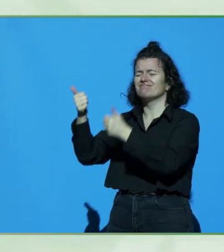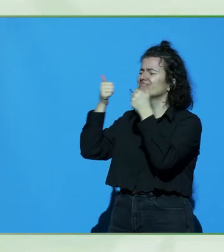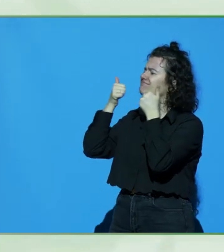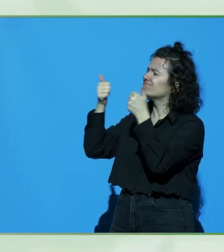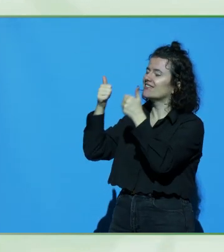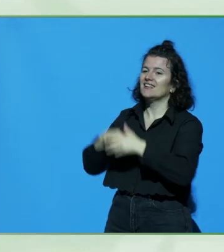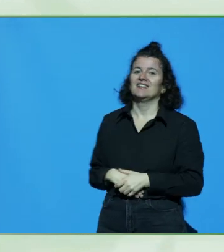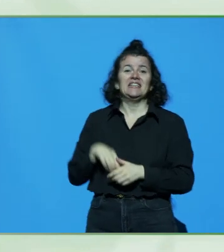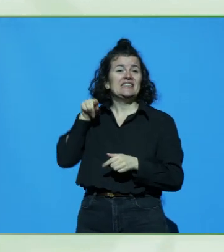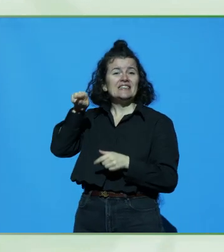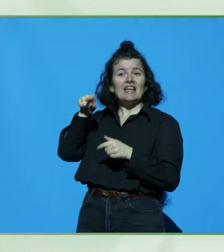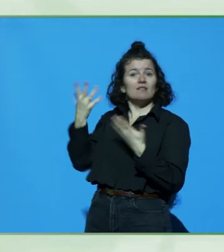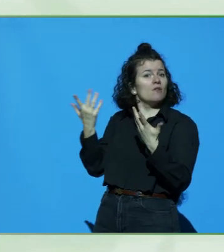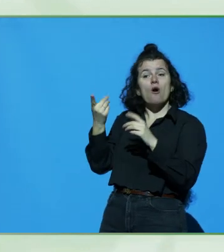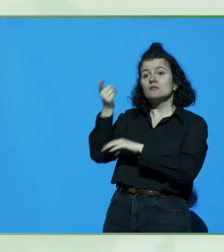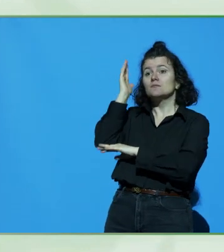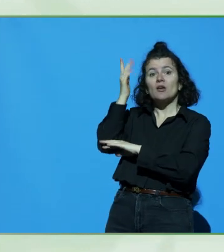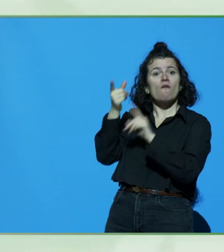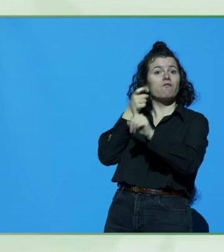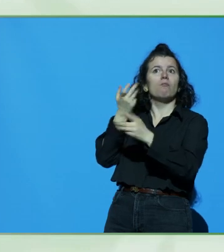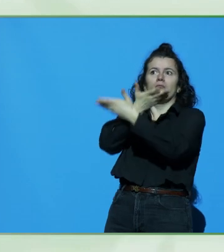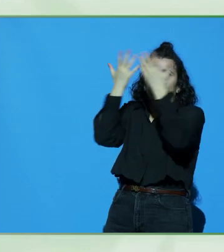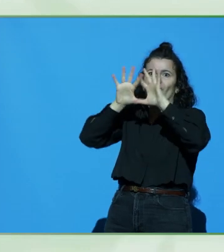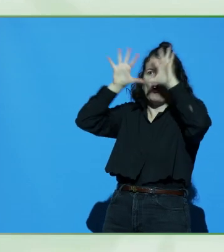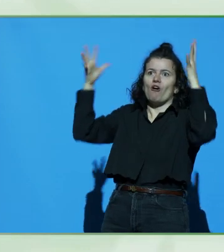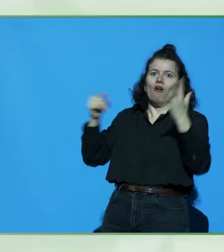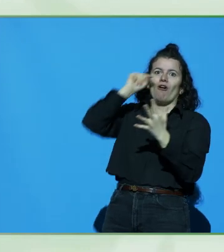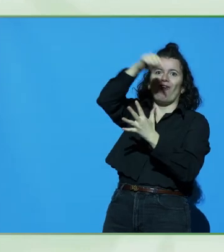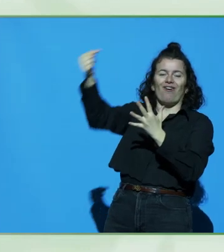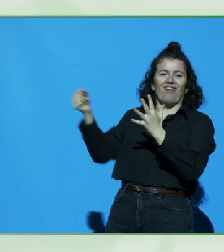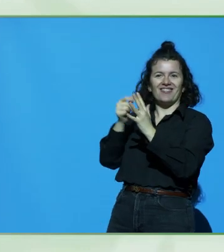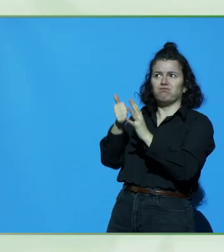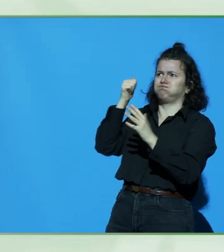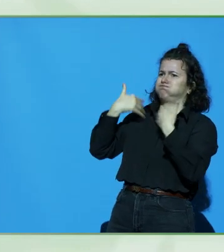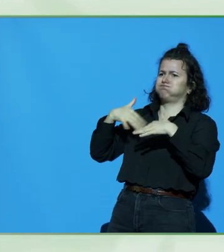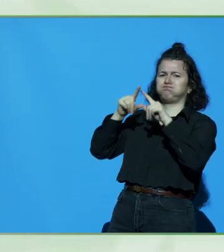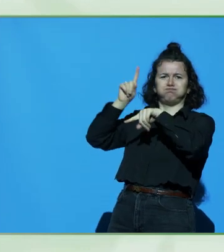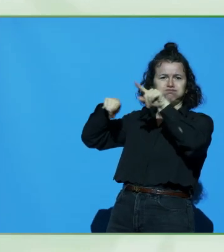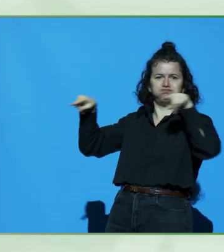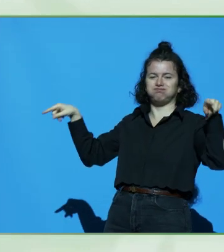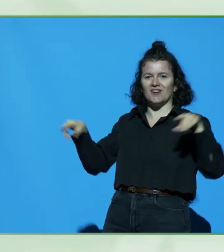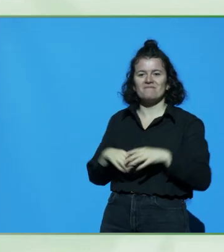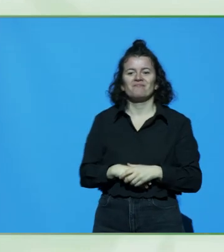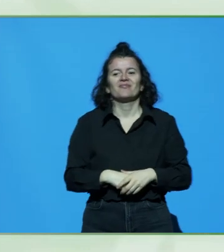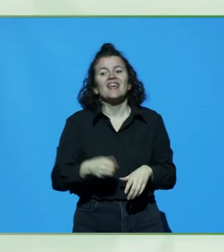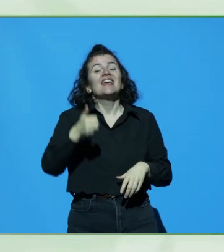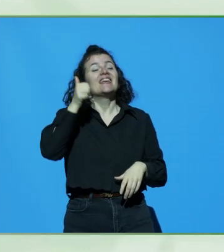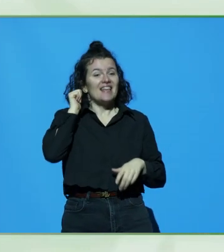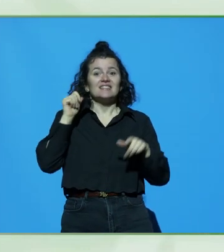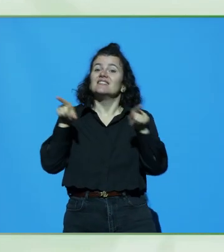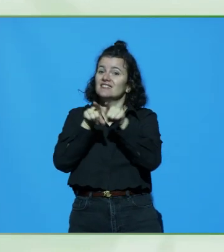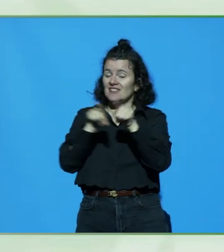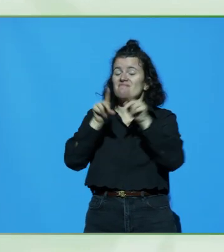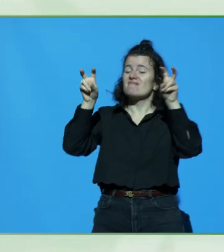continent. Yes. And yesterday was also another day where we discussed about crisis responses,